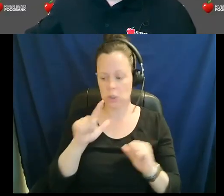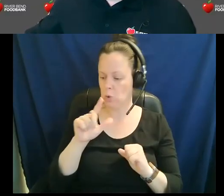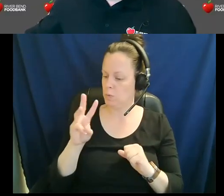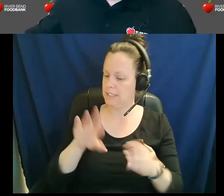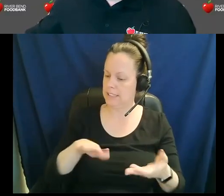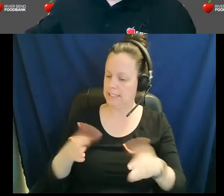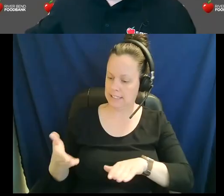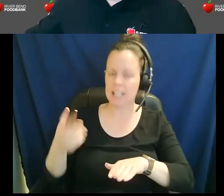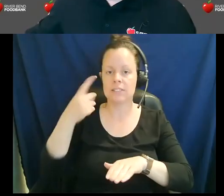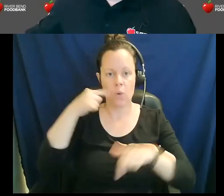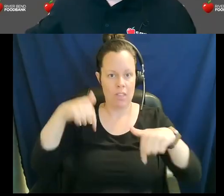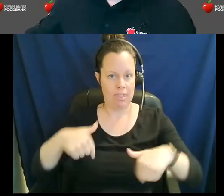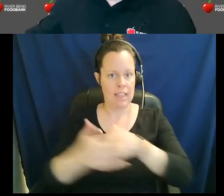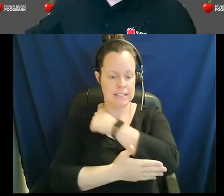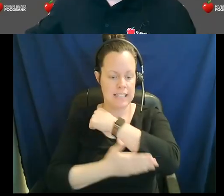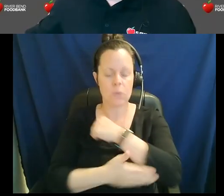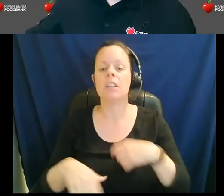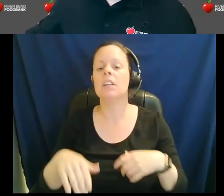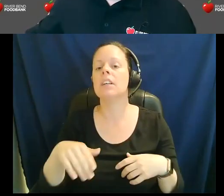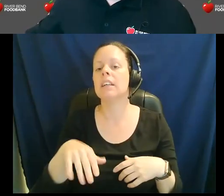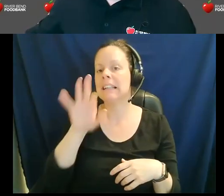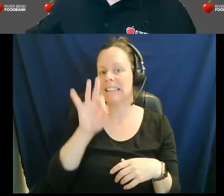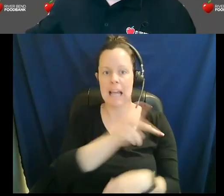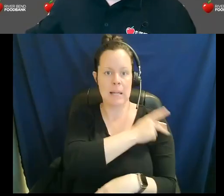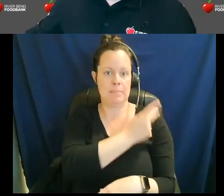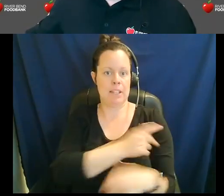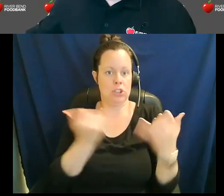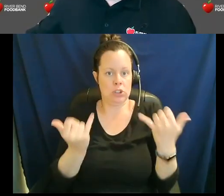Island County. 9 patients are currently in the hospital.